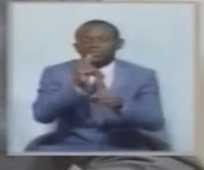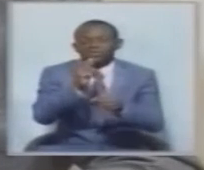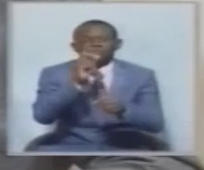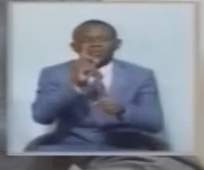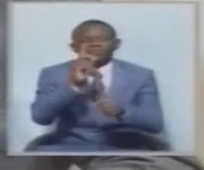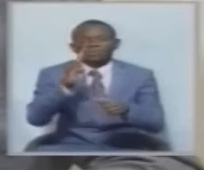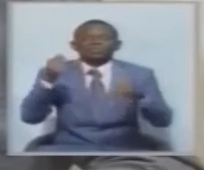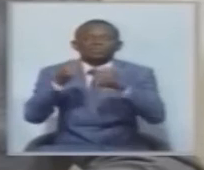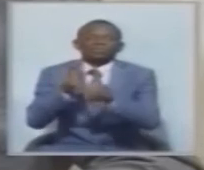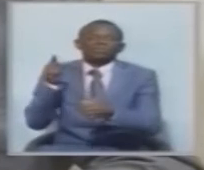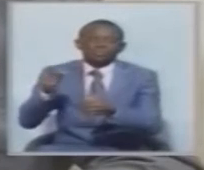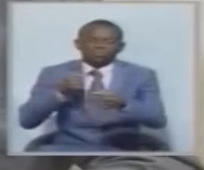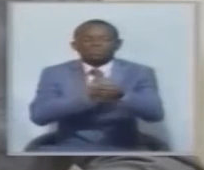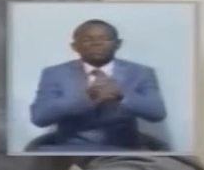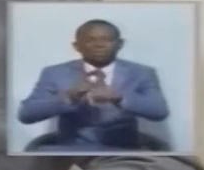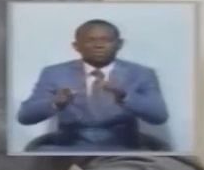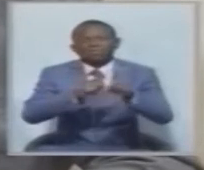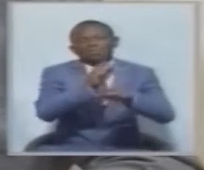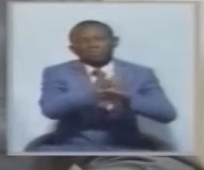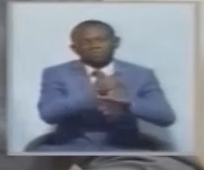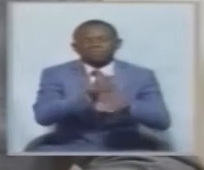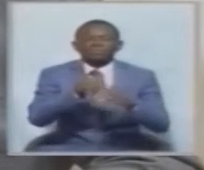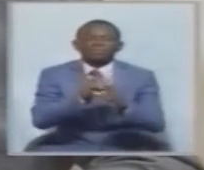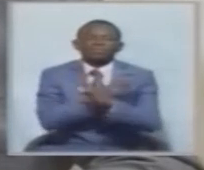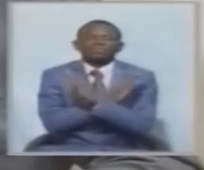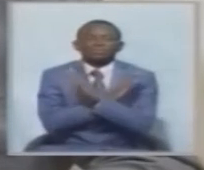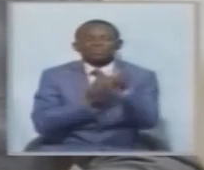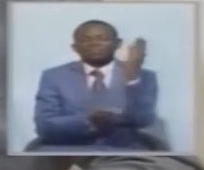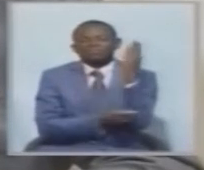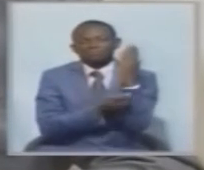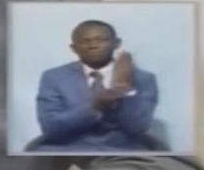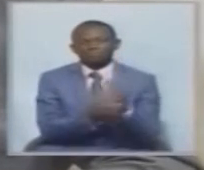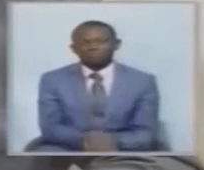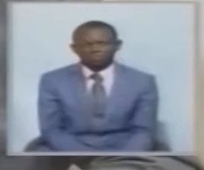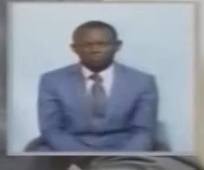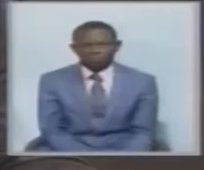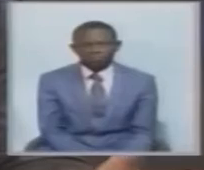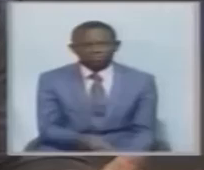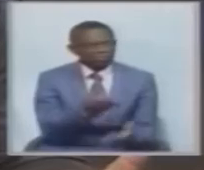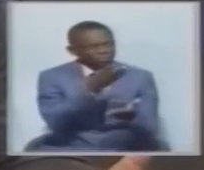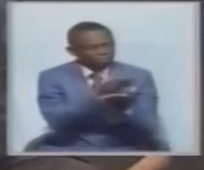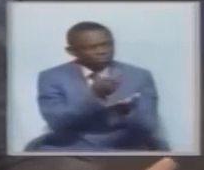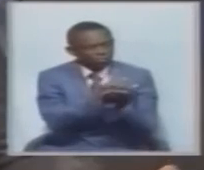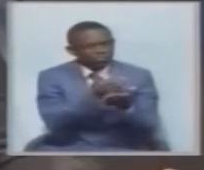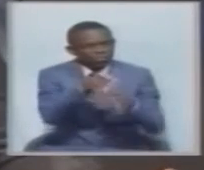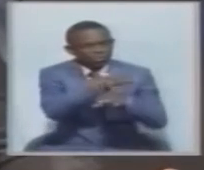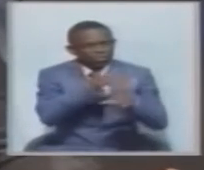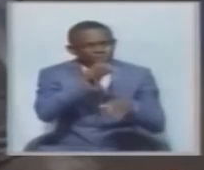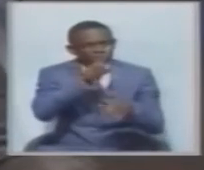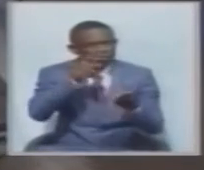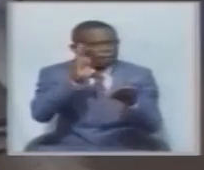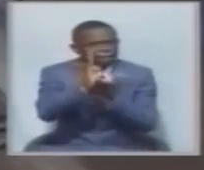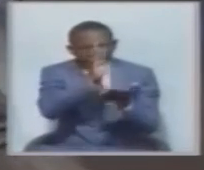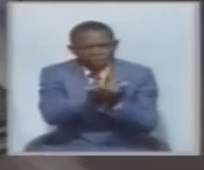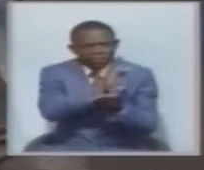has done with regard to contributing to Zambia's development. Over $2 million invested over this period of time. $2